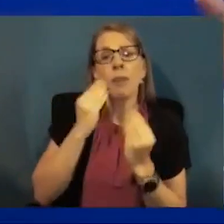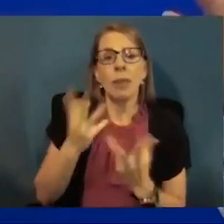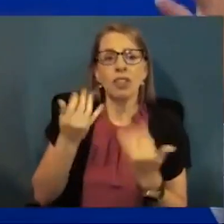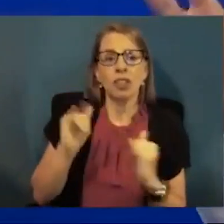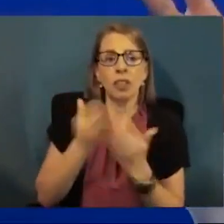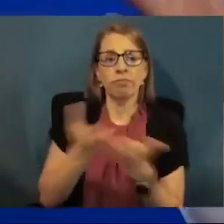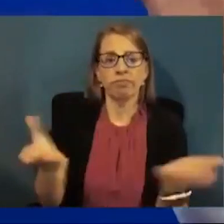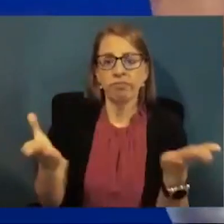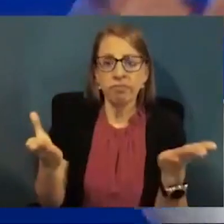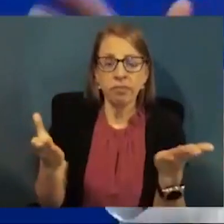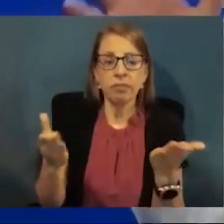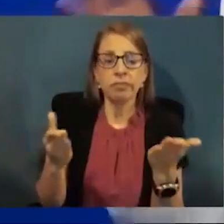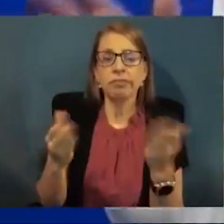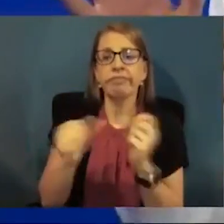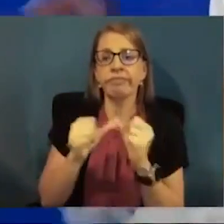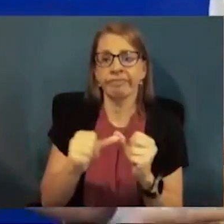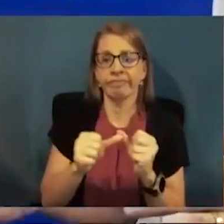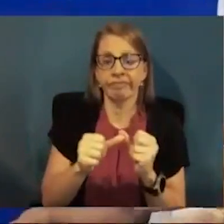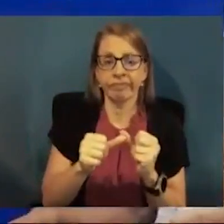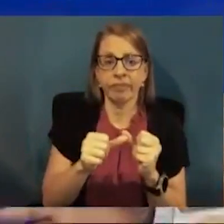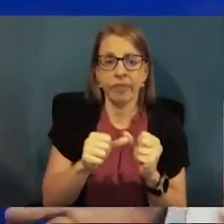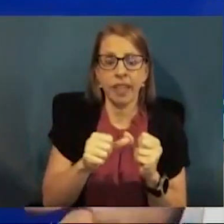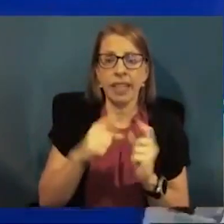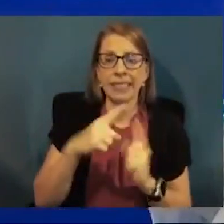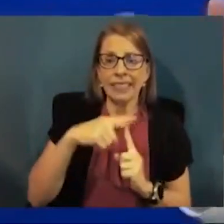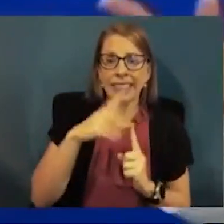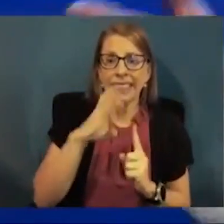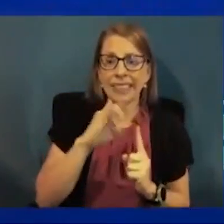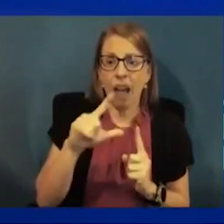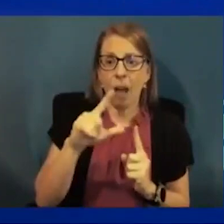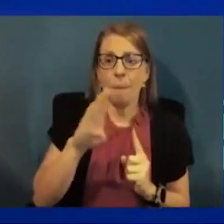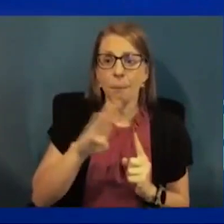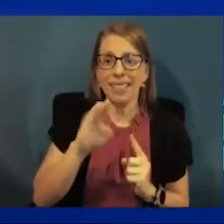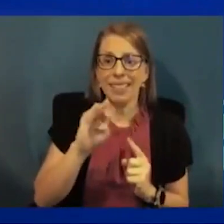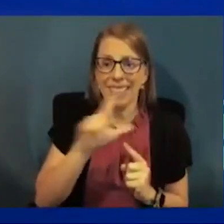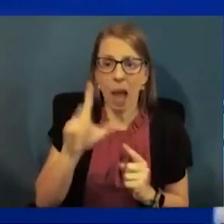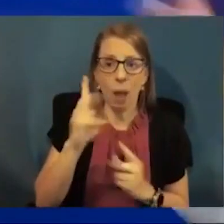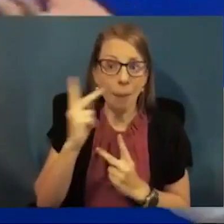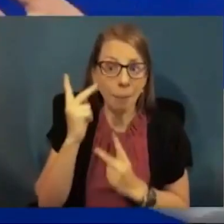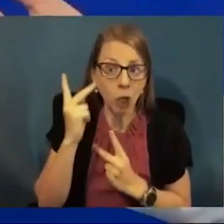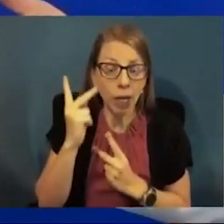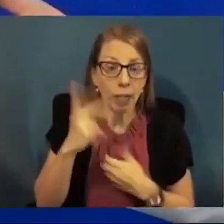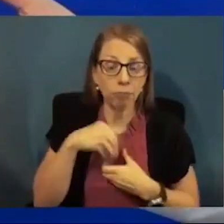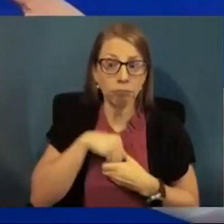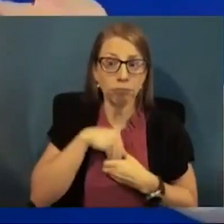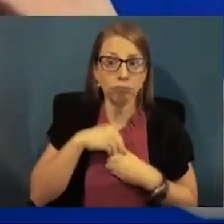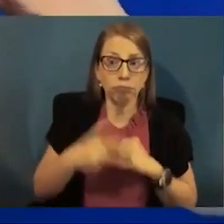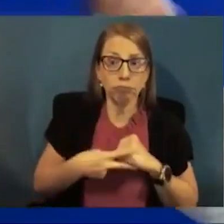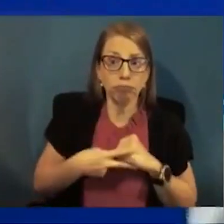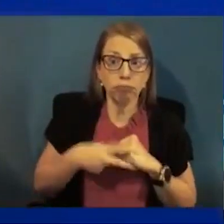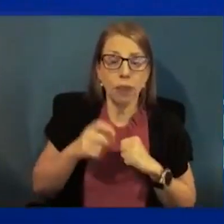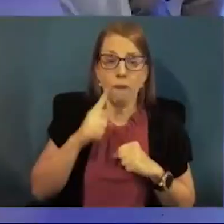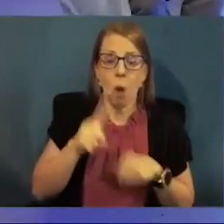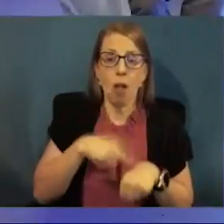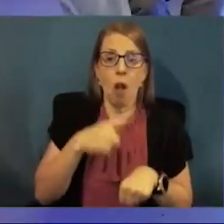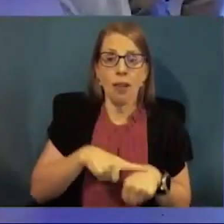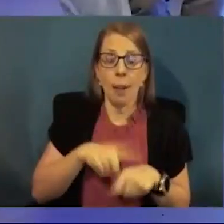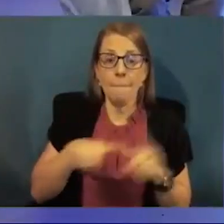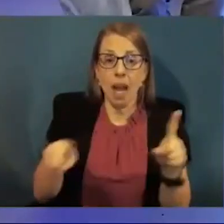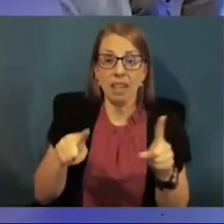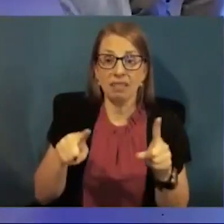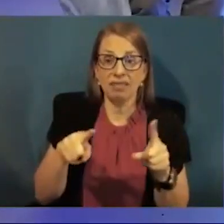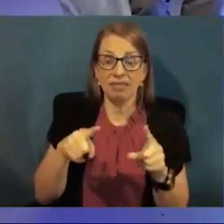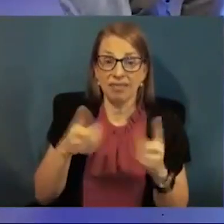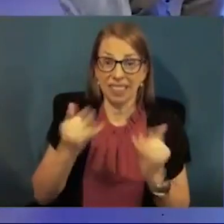memory B cells and T cells for a long, long time. Yeah. But we don't know if that's going to make herd immunity or not, because you could still be passing the disease around. Yeah, we don't know